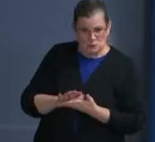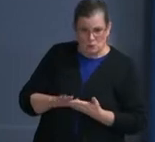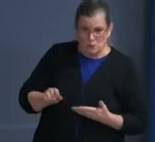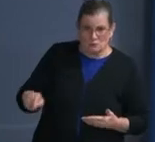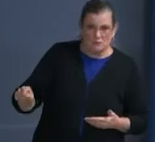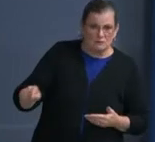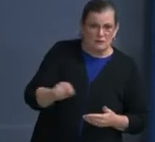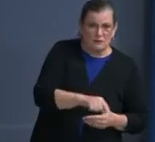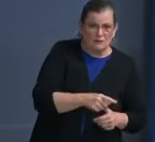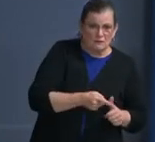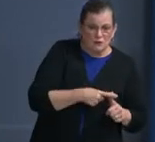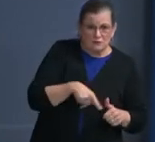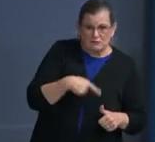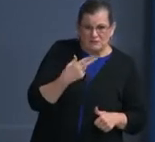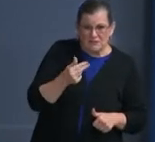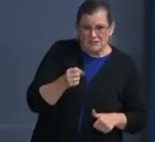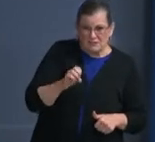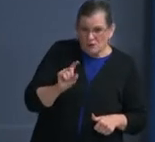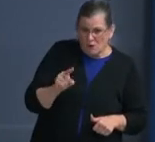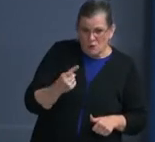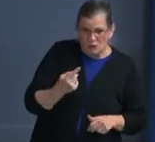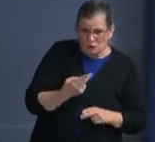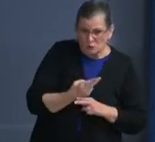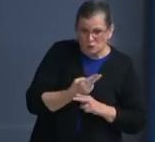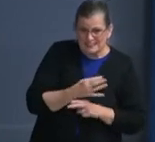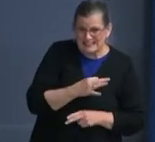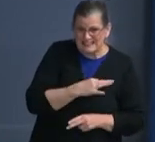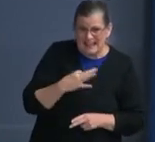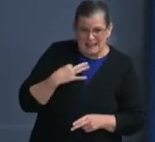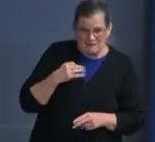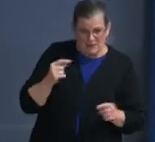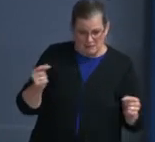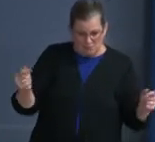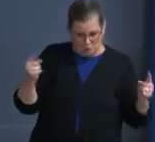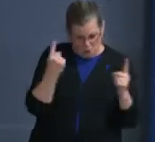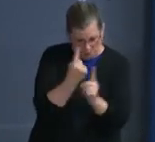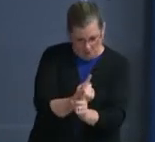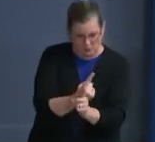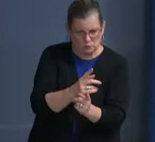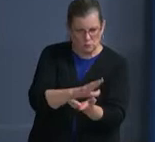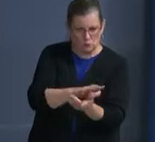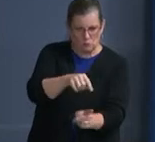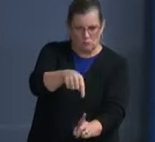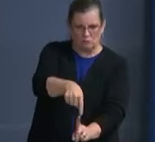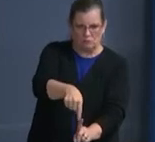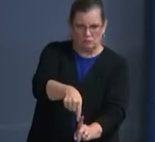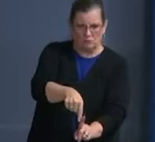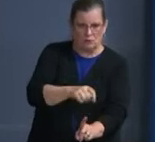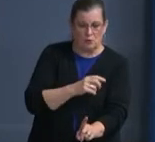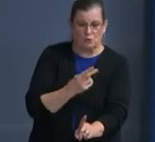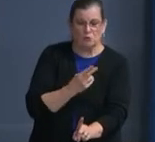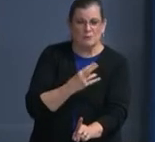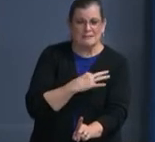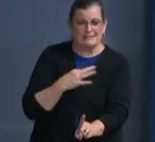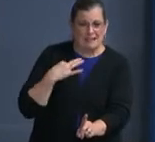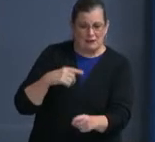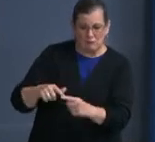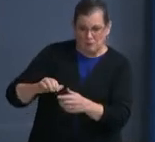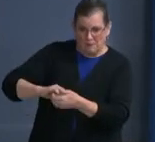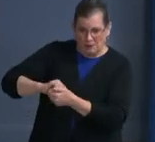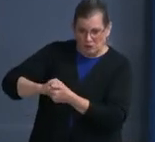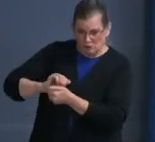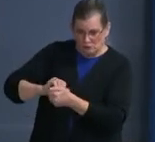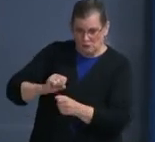phase, we're only utilizing the staff at that particular school, and we're utilizing partners. So if a school had